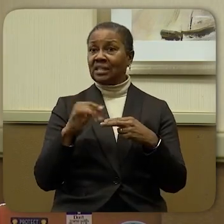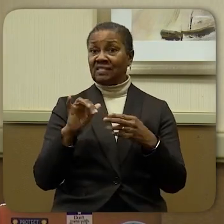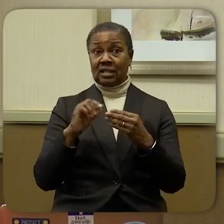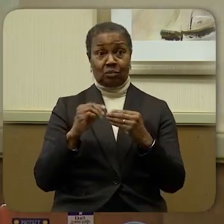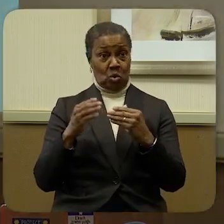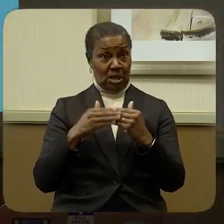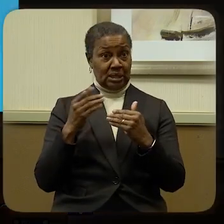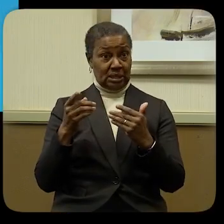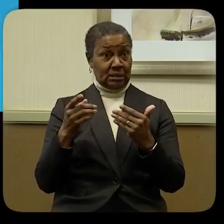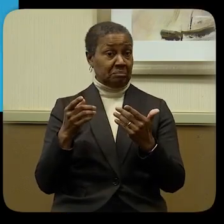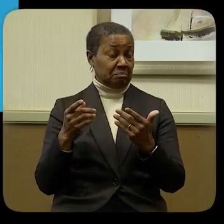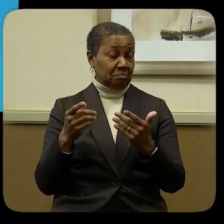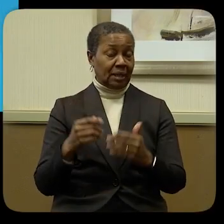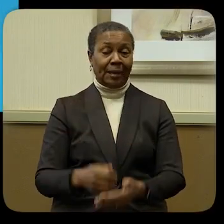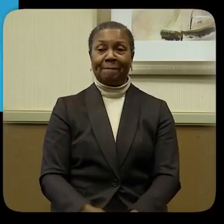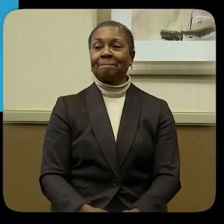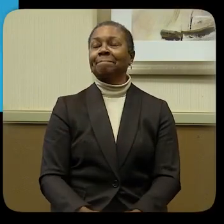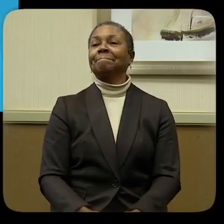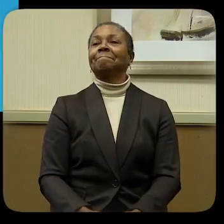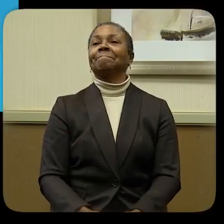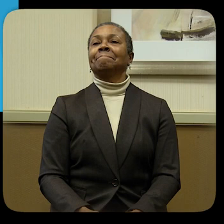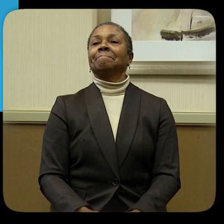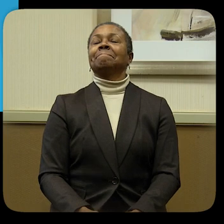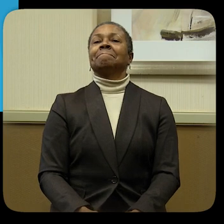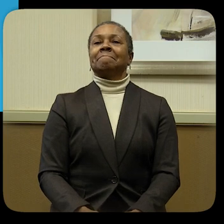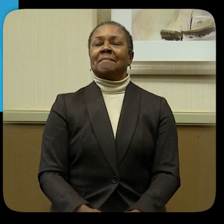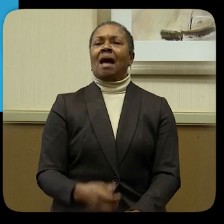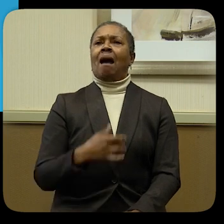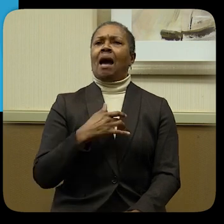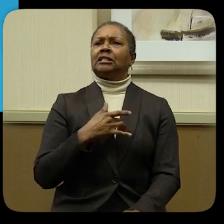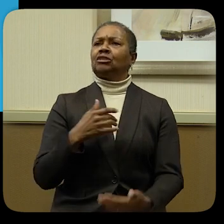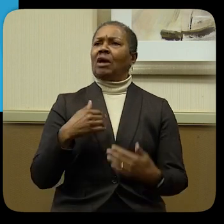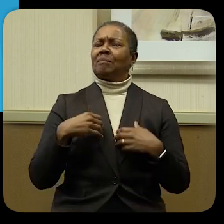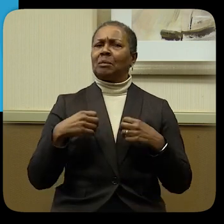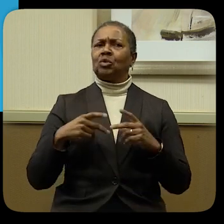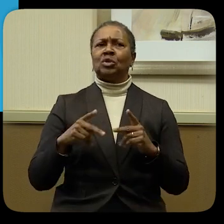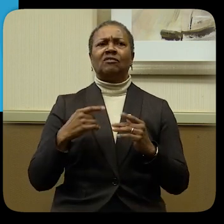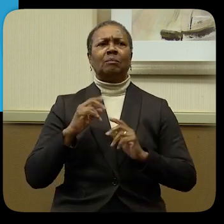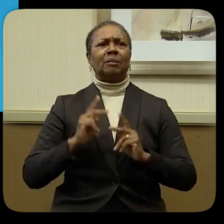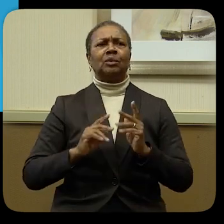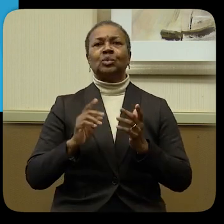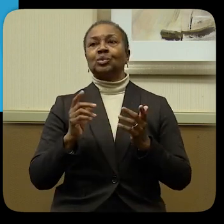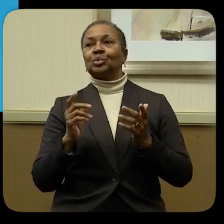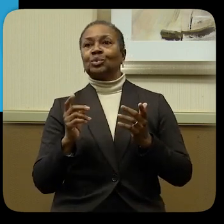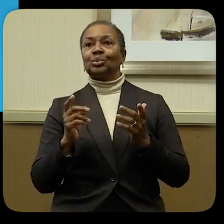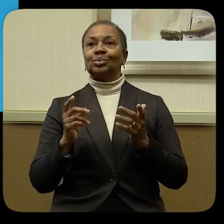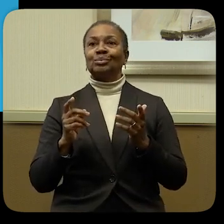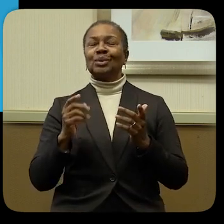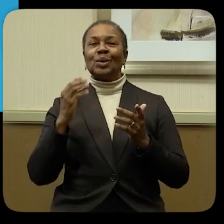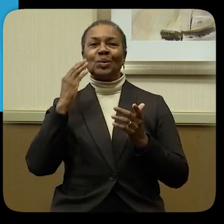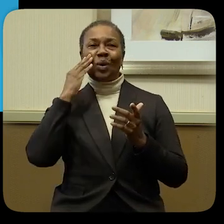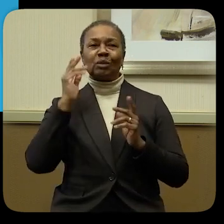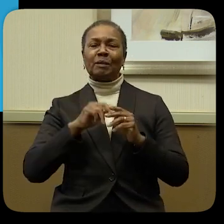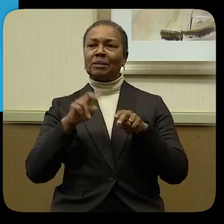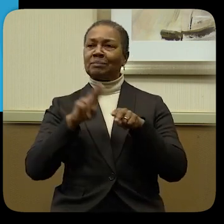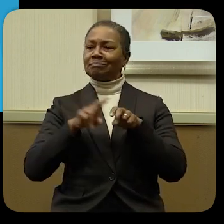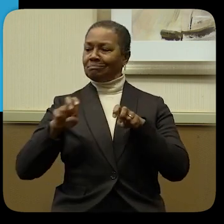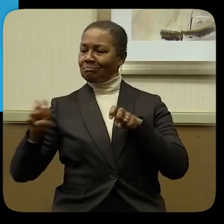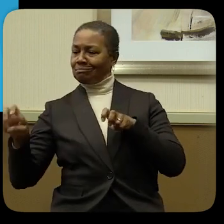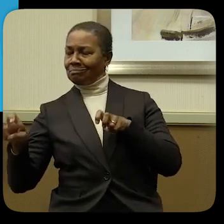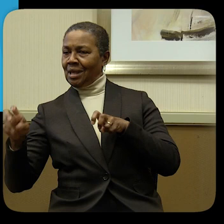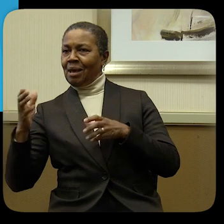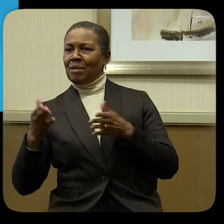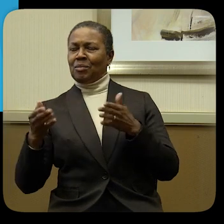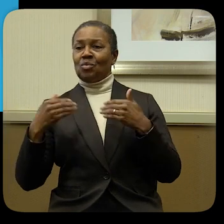easier. So usually in a training, I like to have the opportunity for folks to just get to know the people sitting next to them.